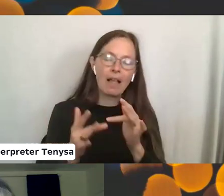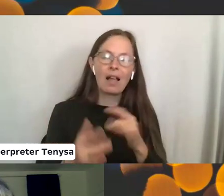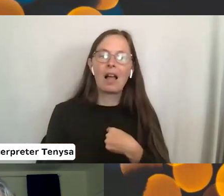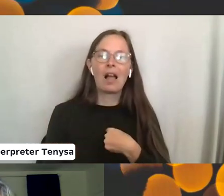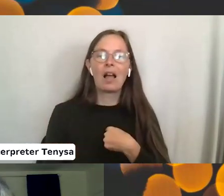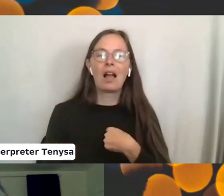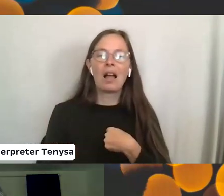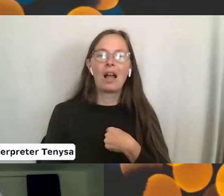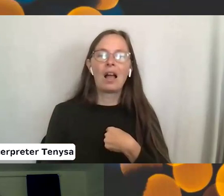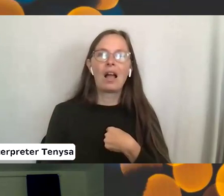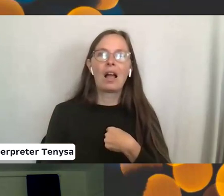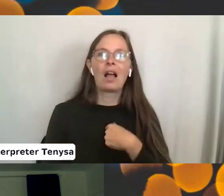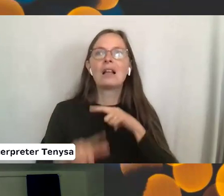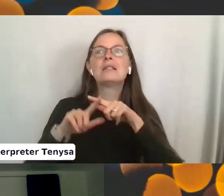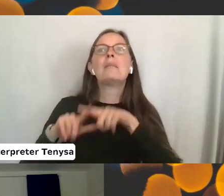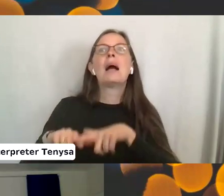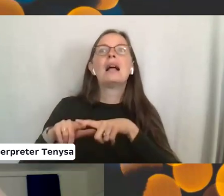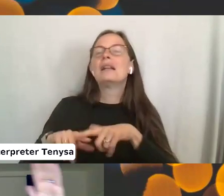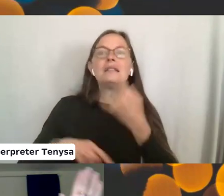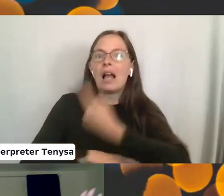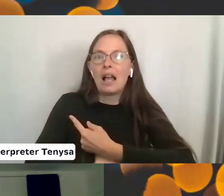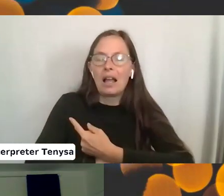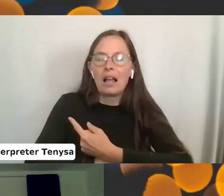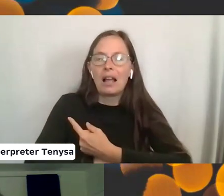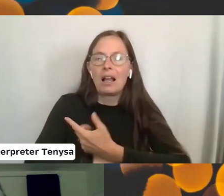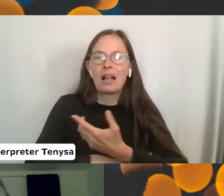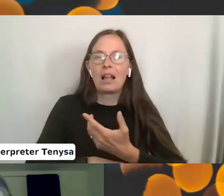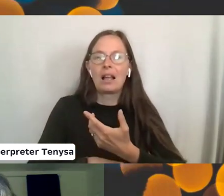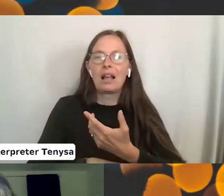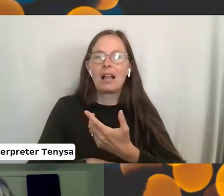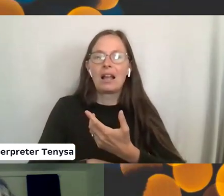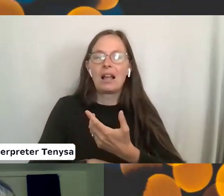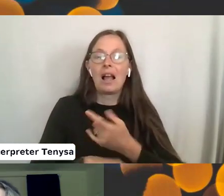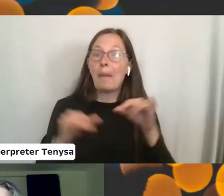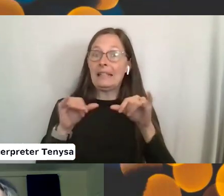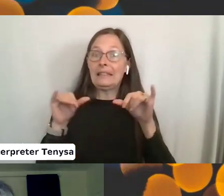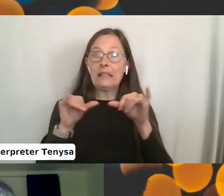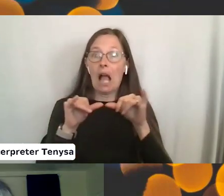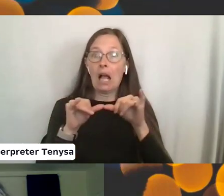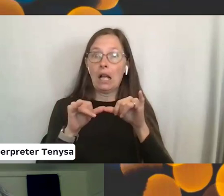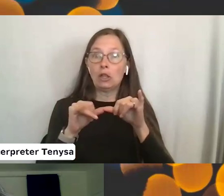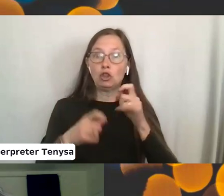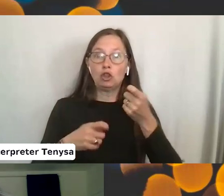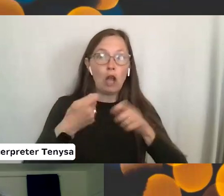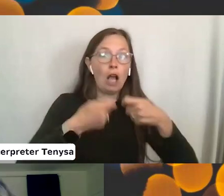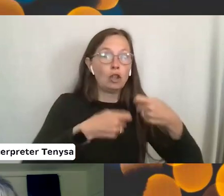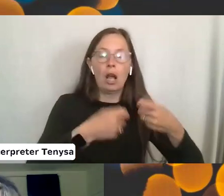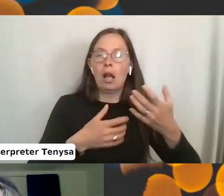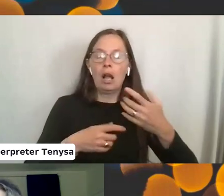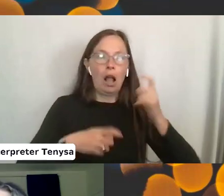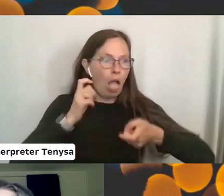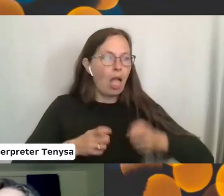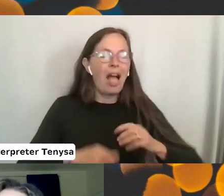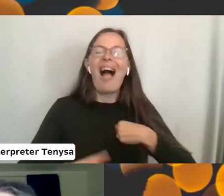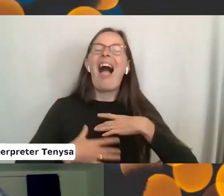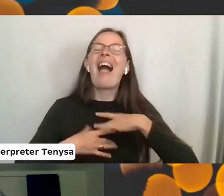like, depending on the day, 4 different sizes. And so I like trying on clothes, and I'm lazy. I